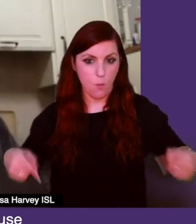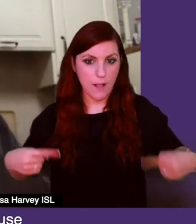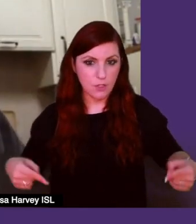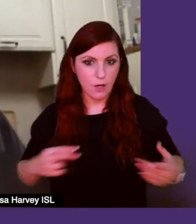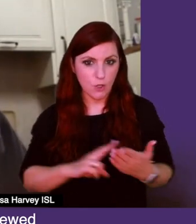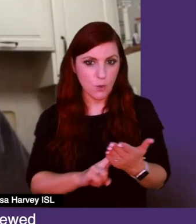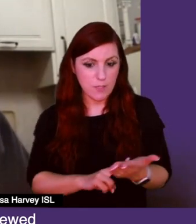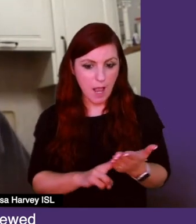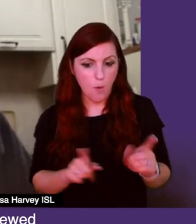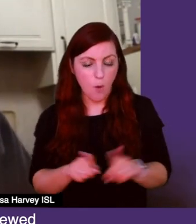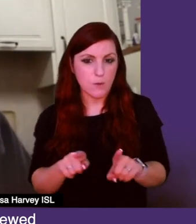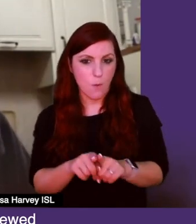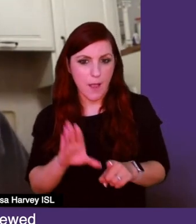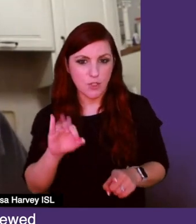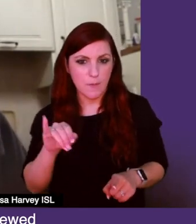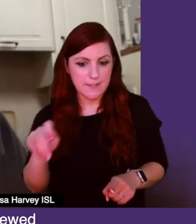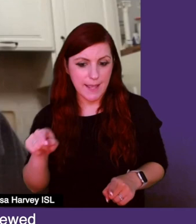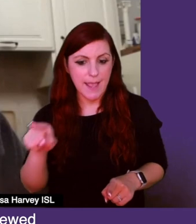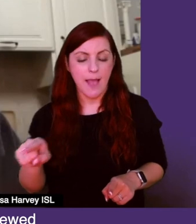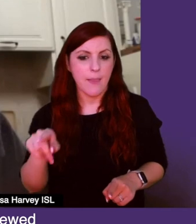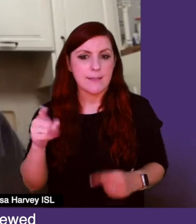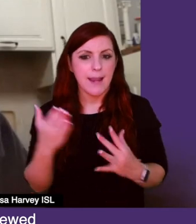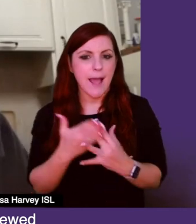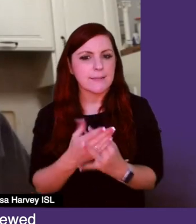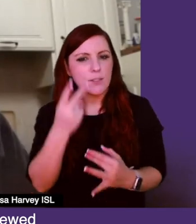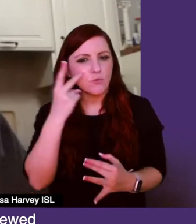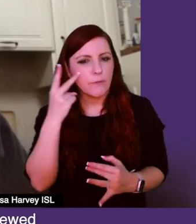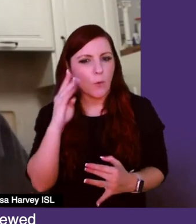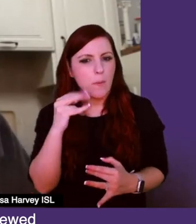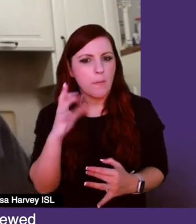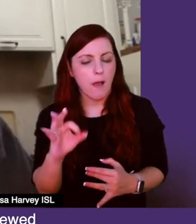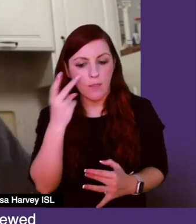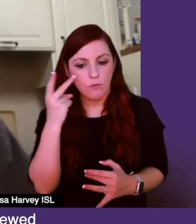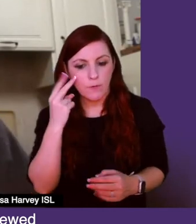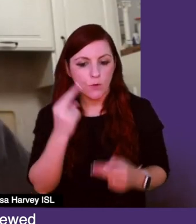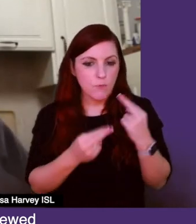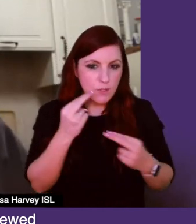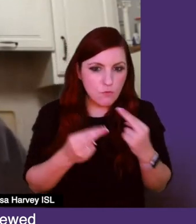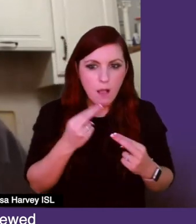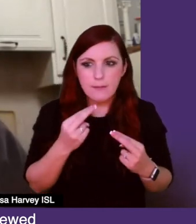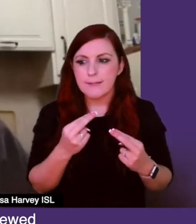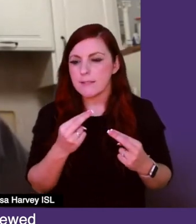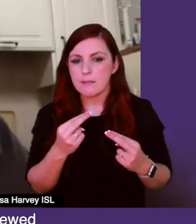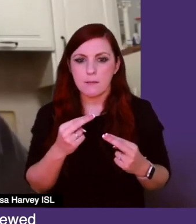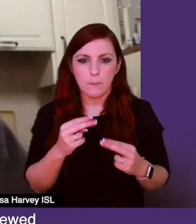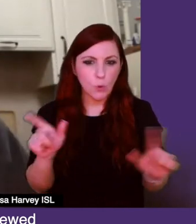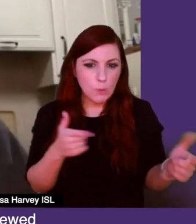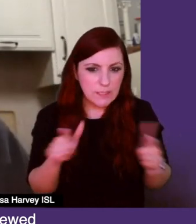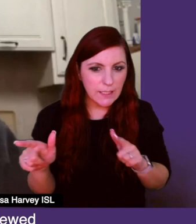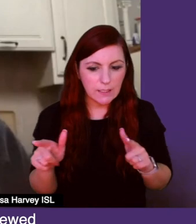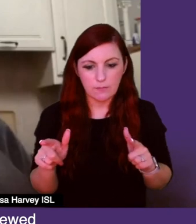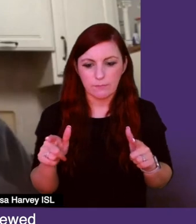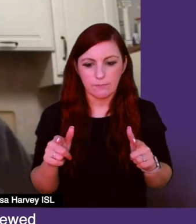amputee. And Legless in Dublin is an access review blog that reviewed restaurants, music venues,